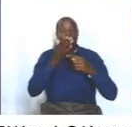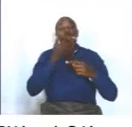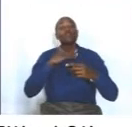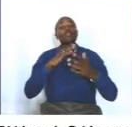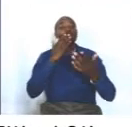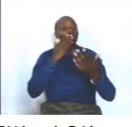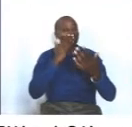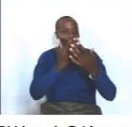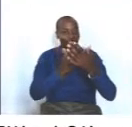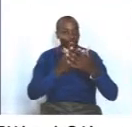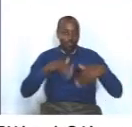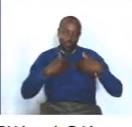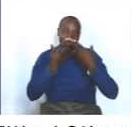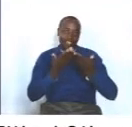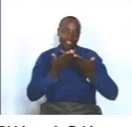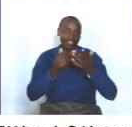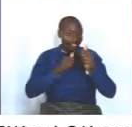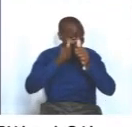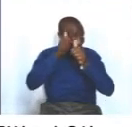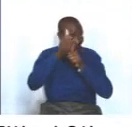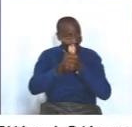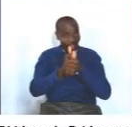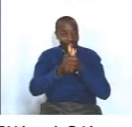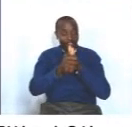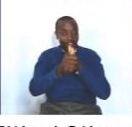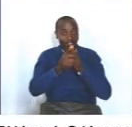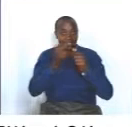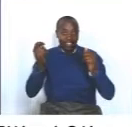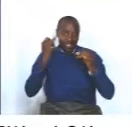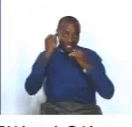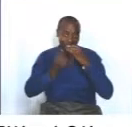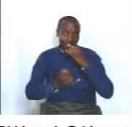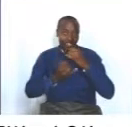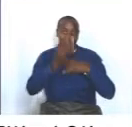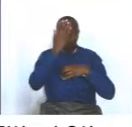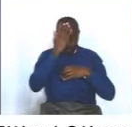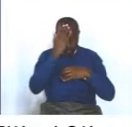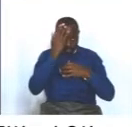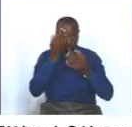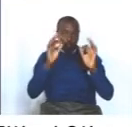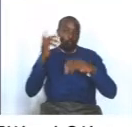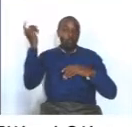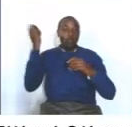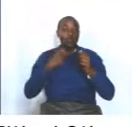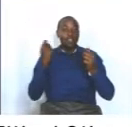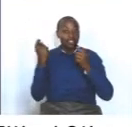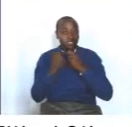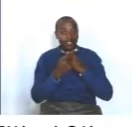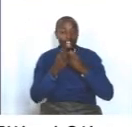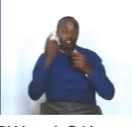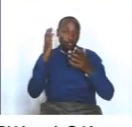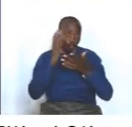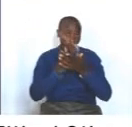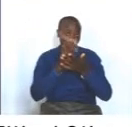you for bringing us this far, the last Monday of June 2020. Indeed, dear